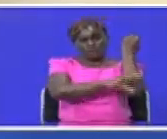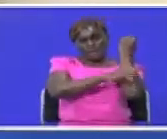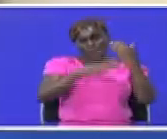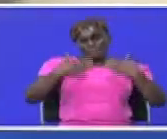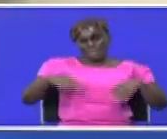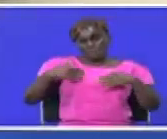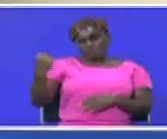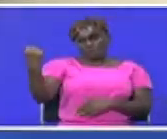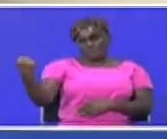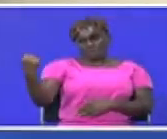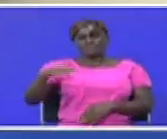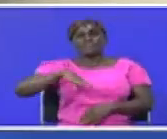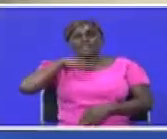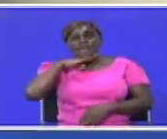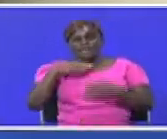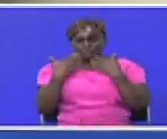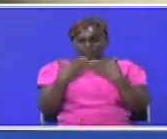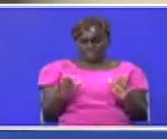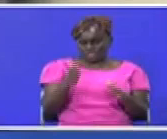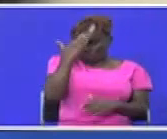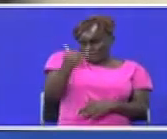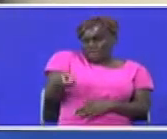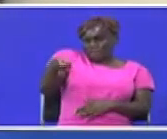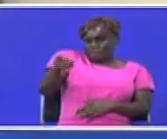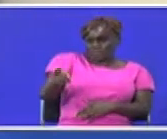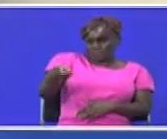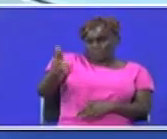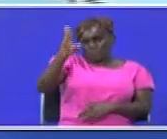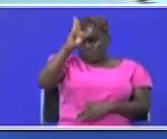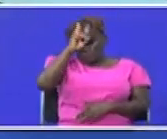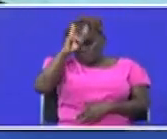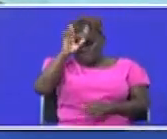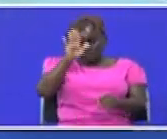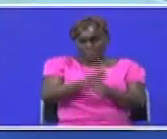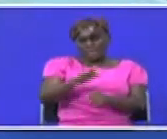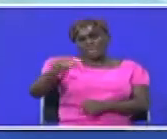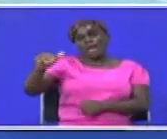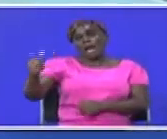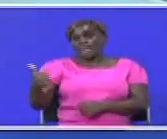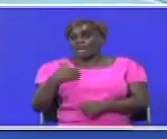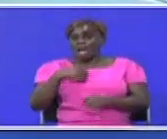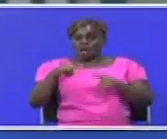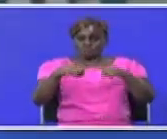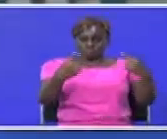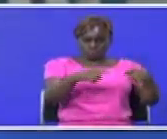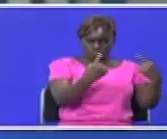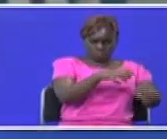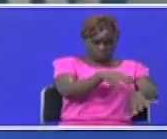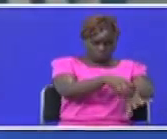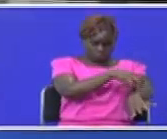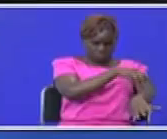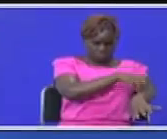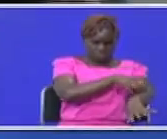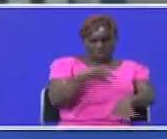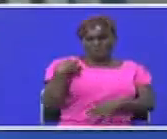people have lost their lives after allegedly being shot by the police. Many others are still nursing bullet wounds. Property